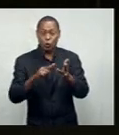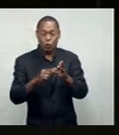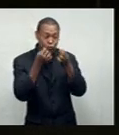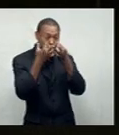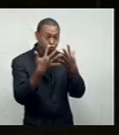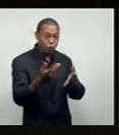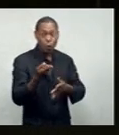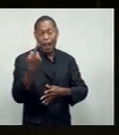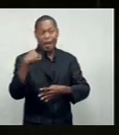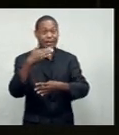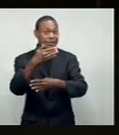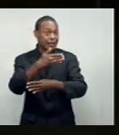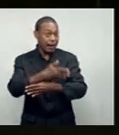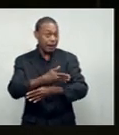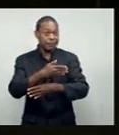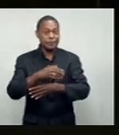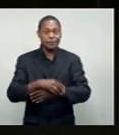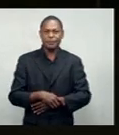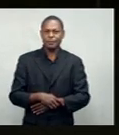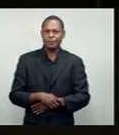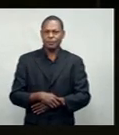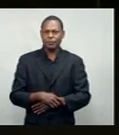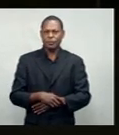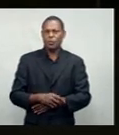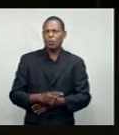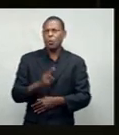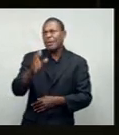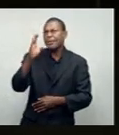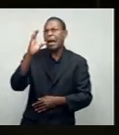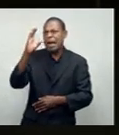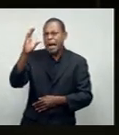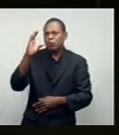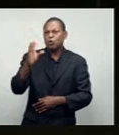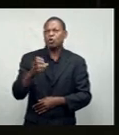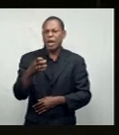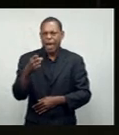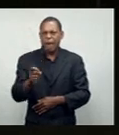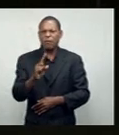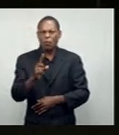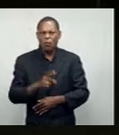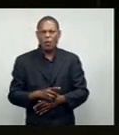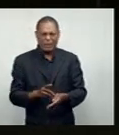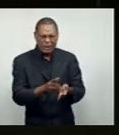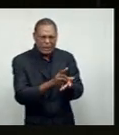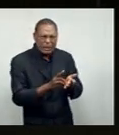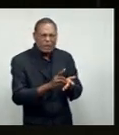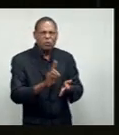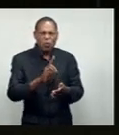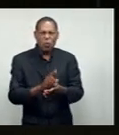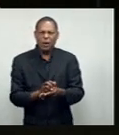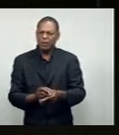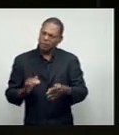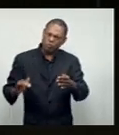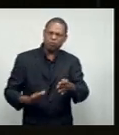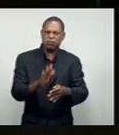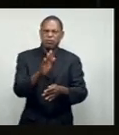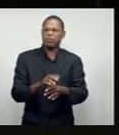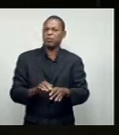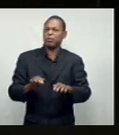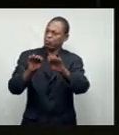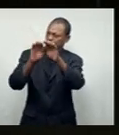last night that in countries where the Delta variant is present, they're seeing a spike, and it's causing a global